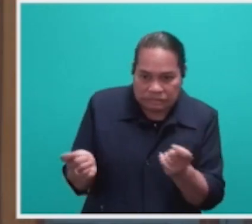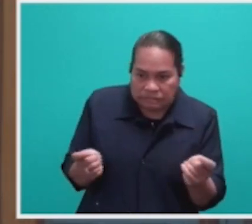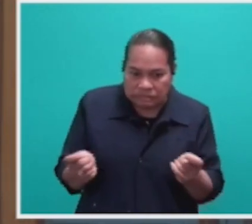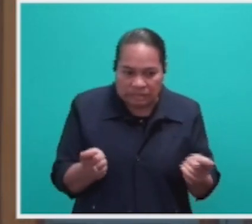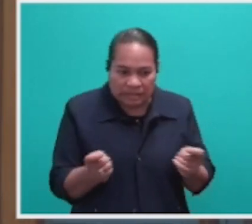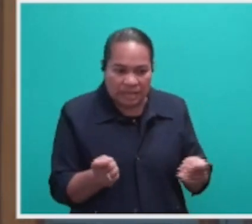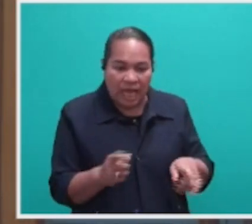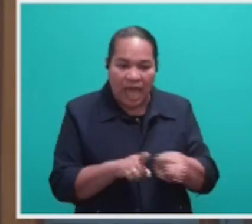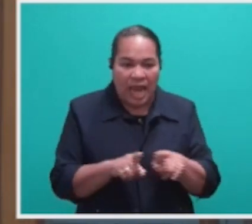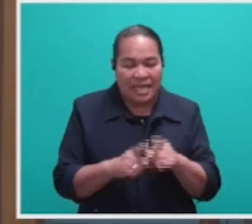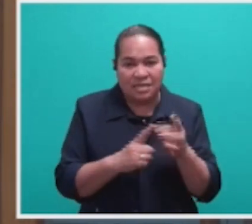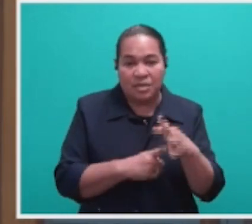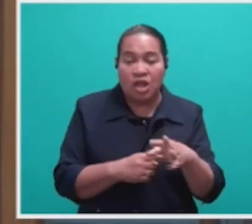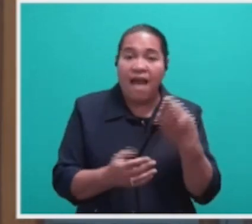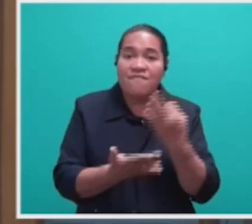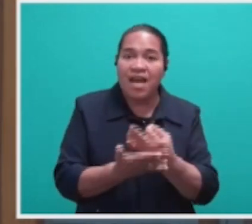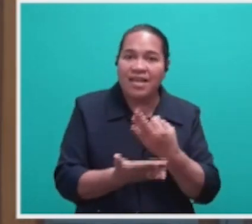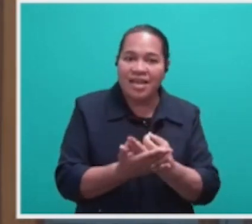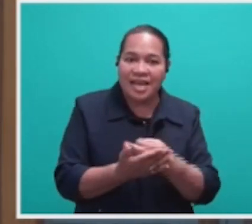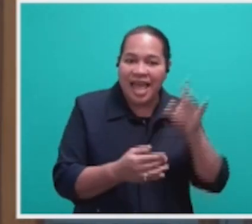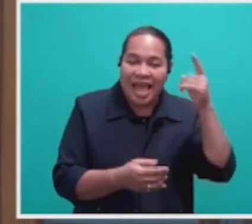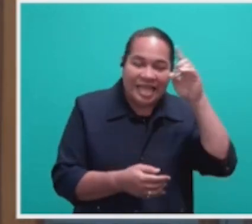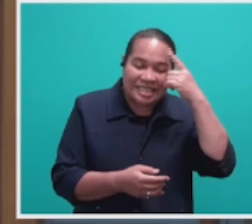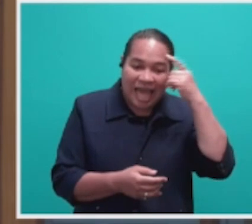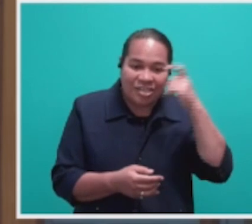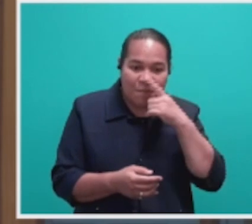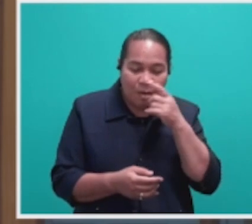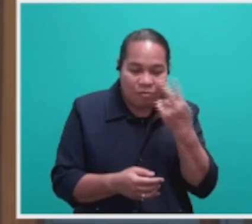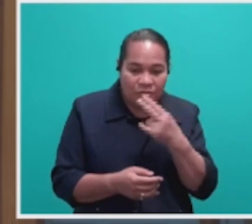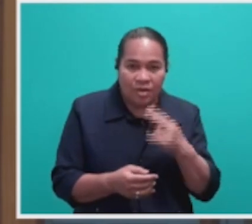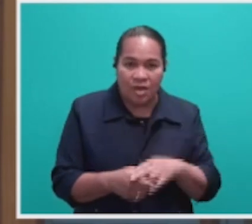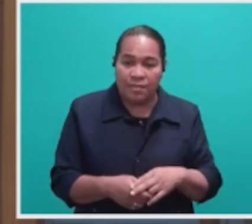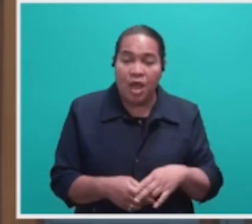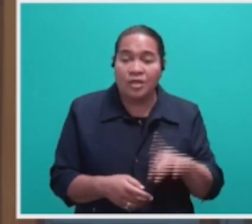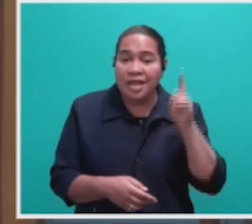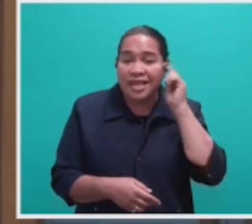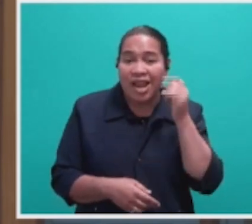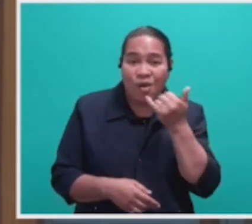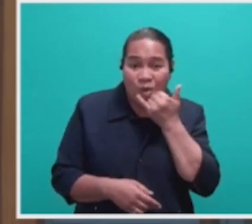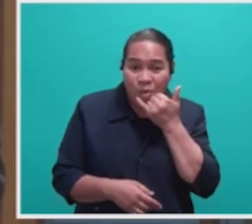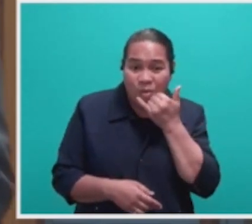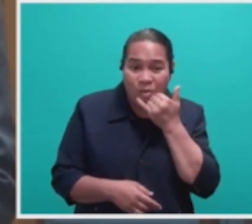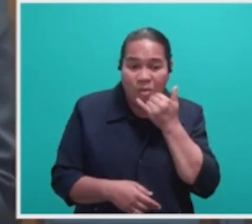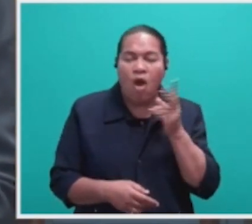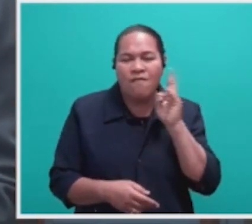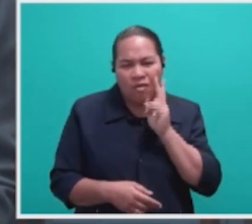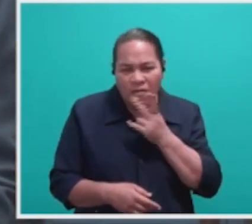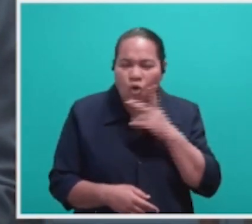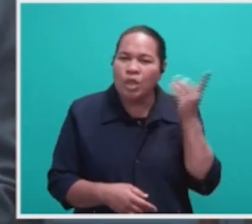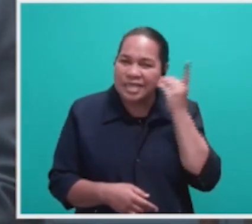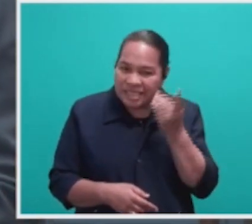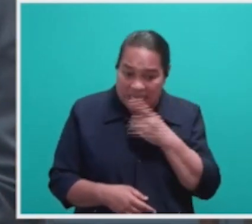such as the Financial Intelligence Unit, commercial banks, and telecom service providers such as Vodafone or Digicel